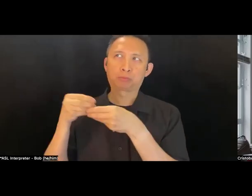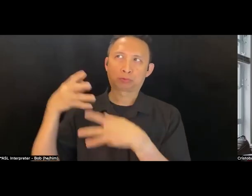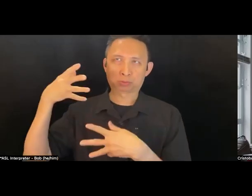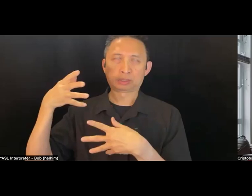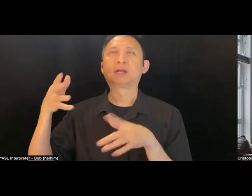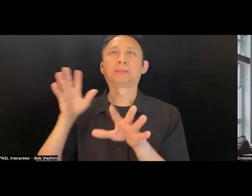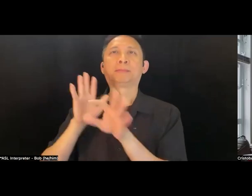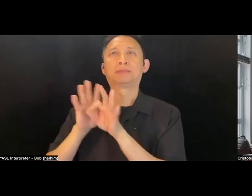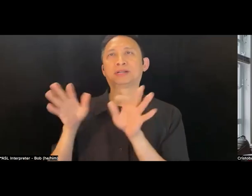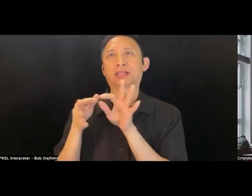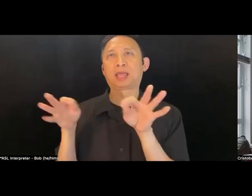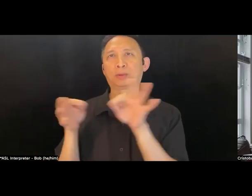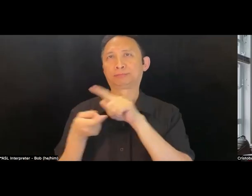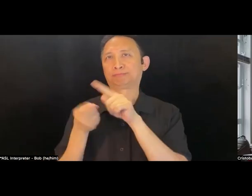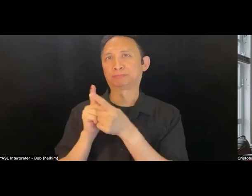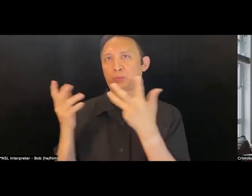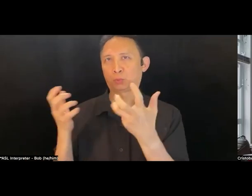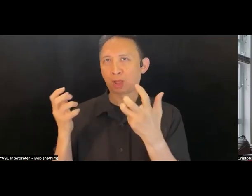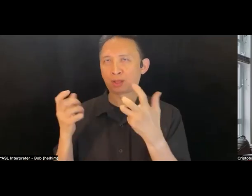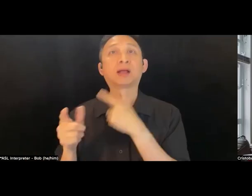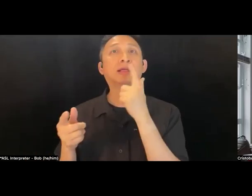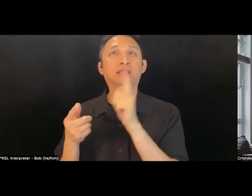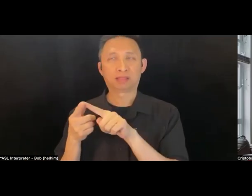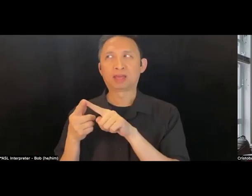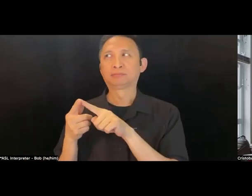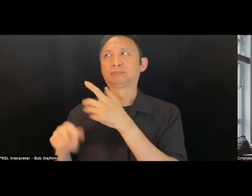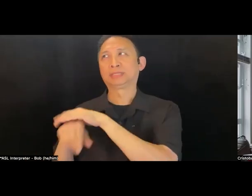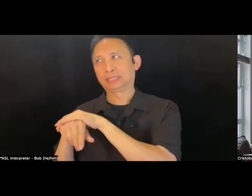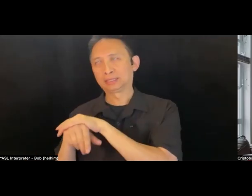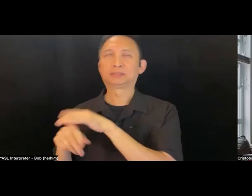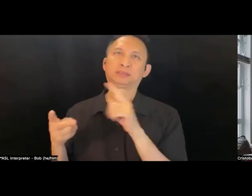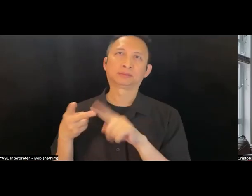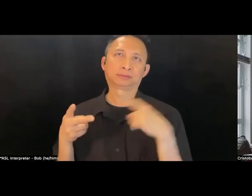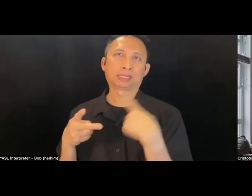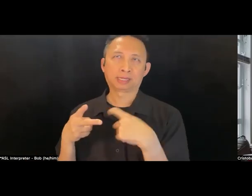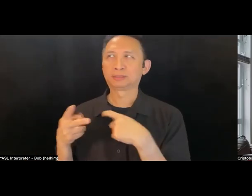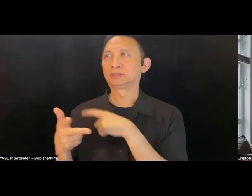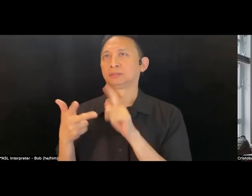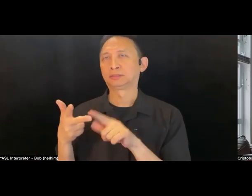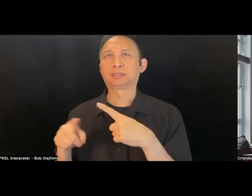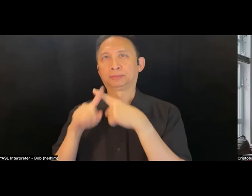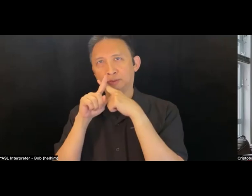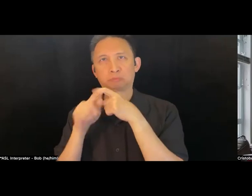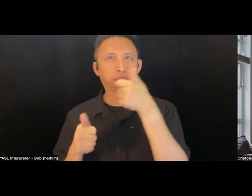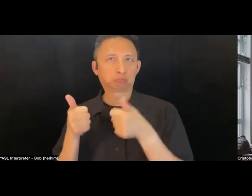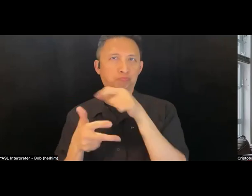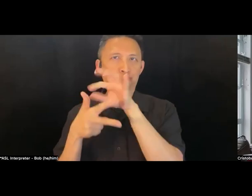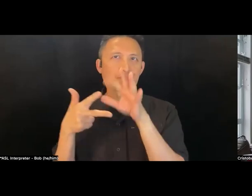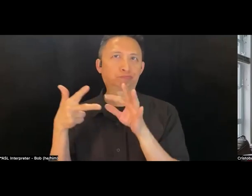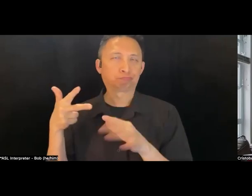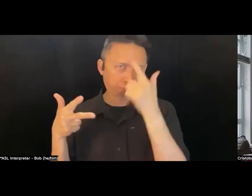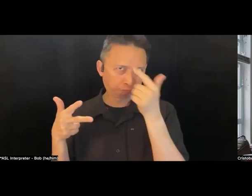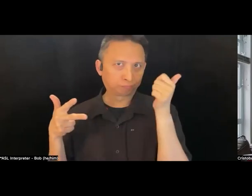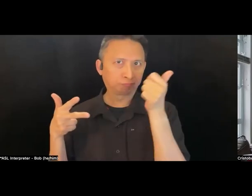as your options for the language channels. Para poder accesar la interpretación en Zoom, si vienen en una computadora móvil o una